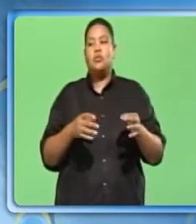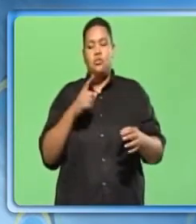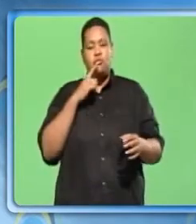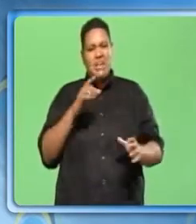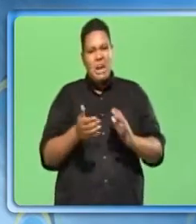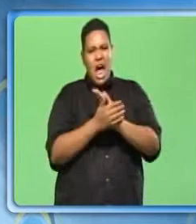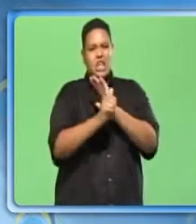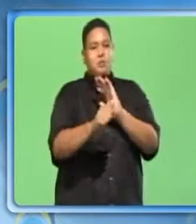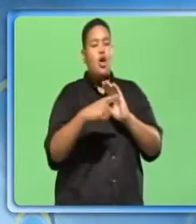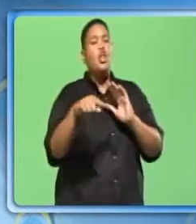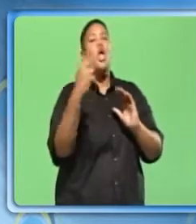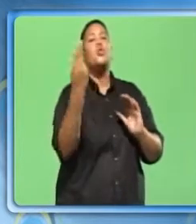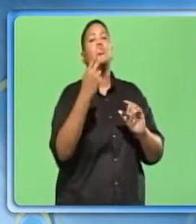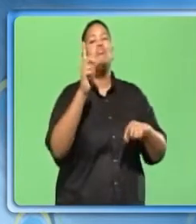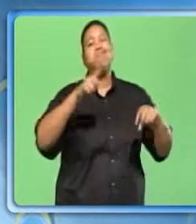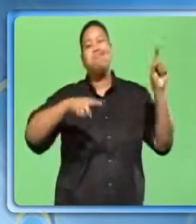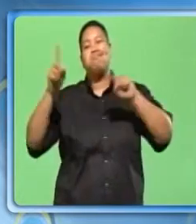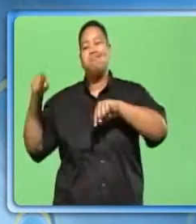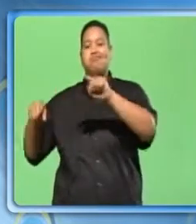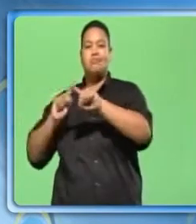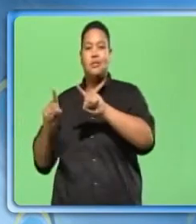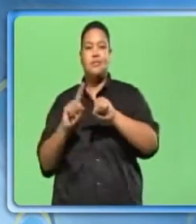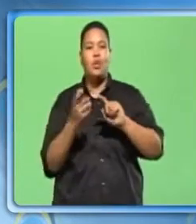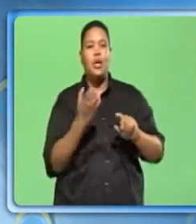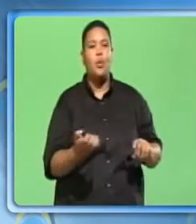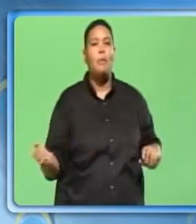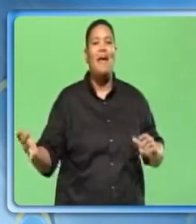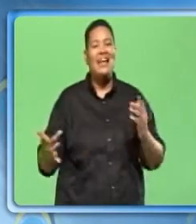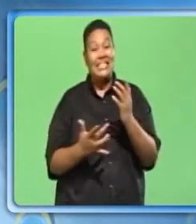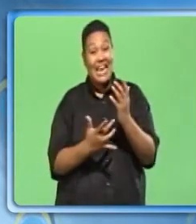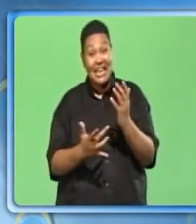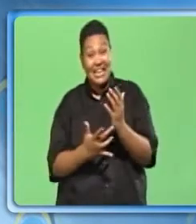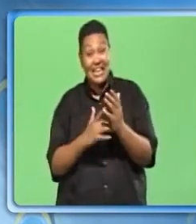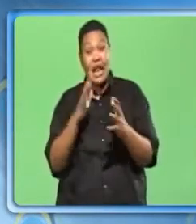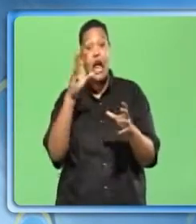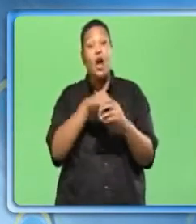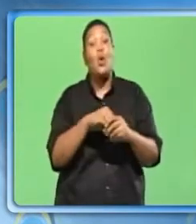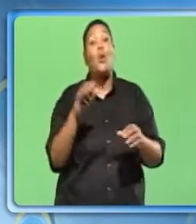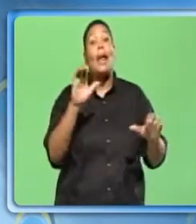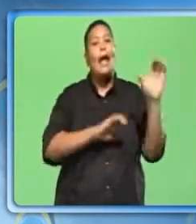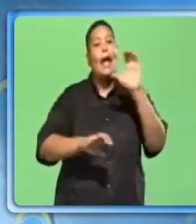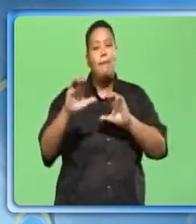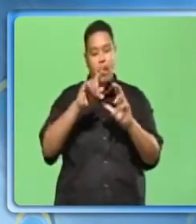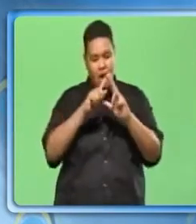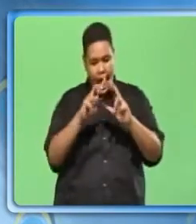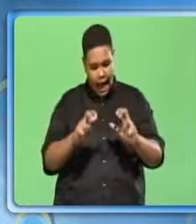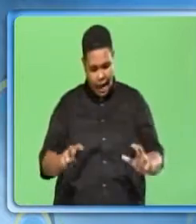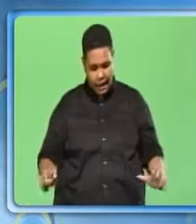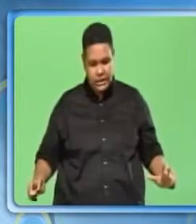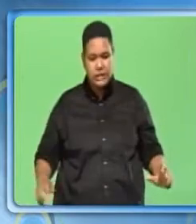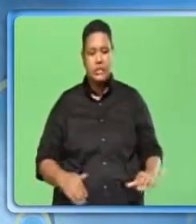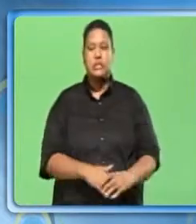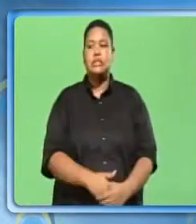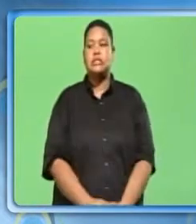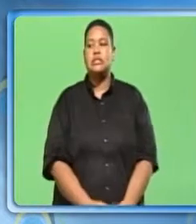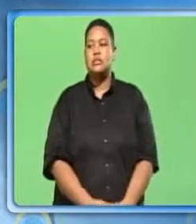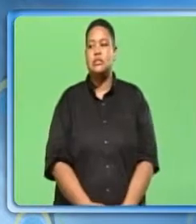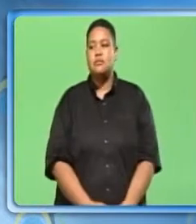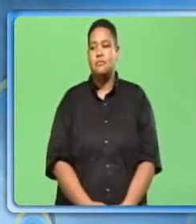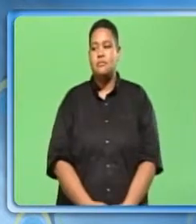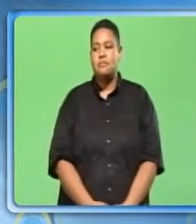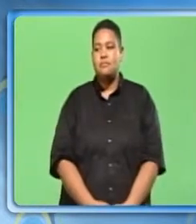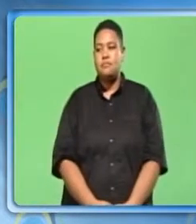They use a wide variety of equipment and techniques, including chemical analysis.